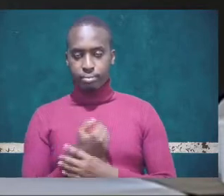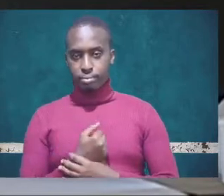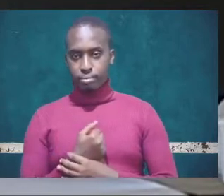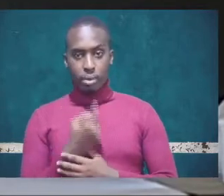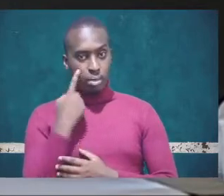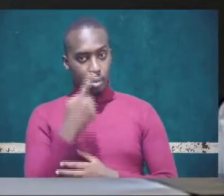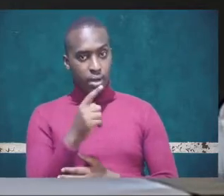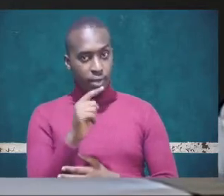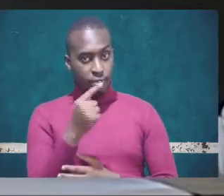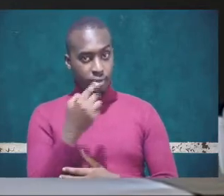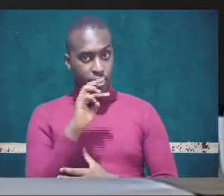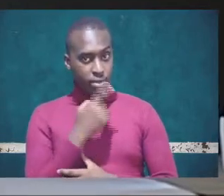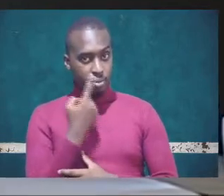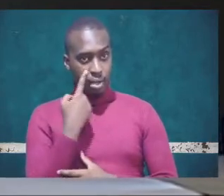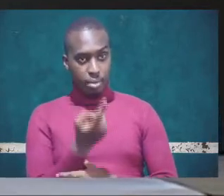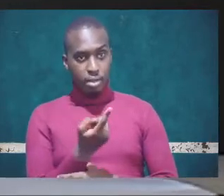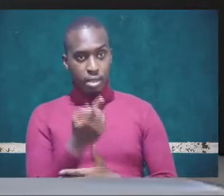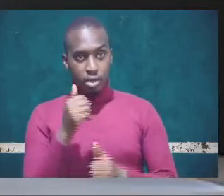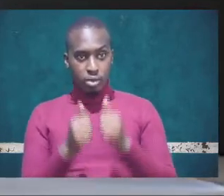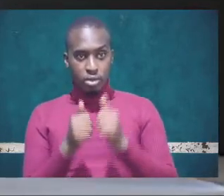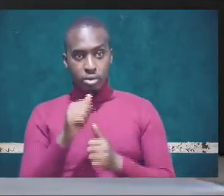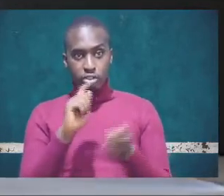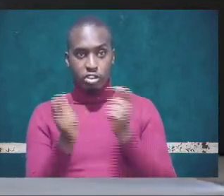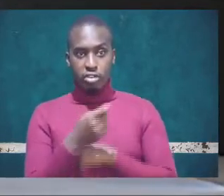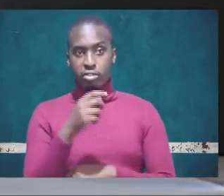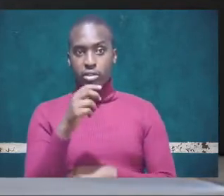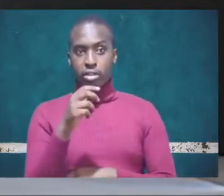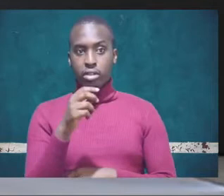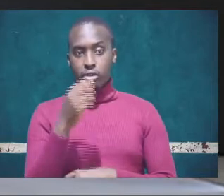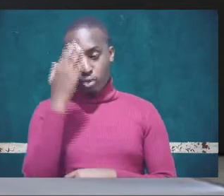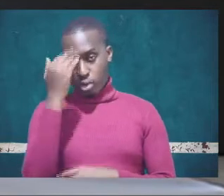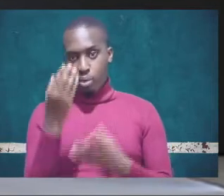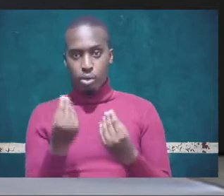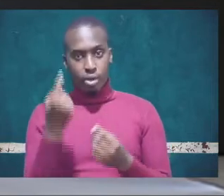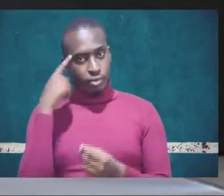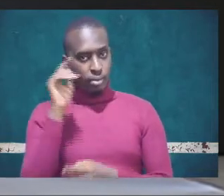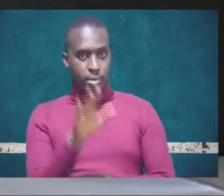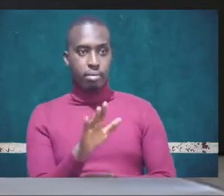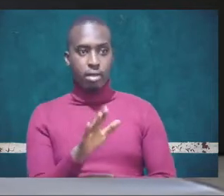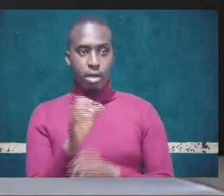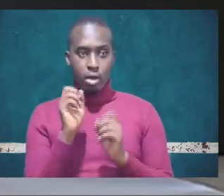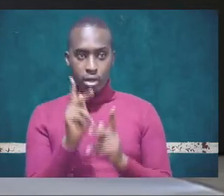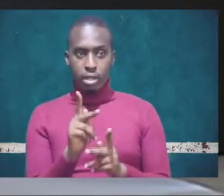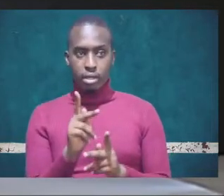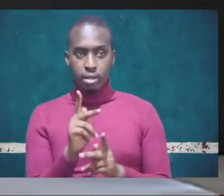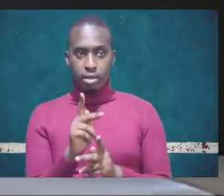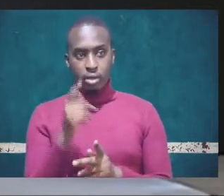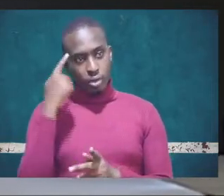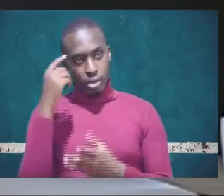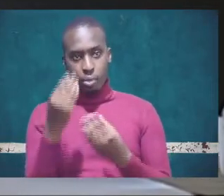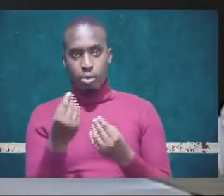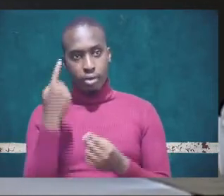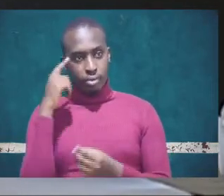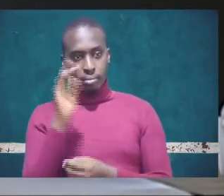Do you see the first answer? We changed this for it to be easy for you. Okay? To be easy for